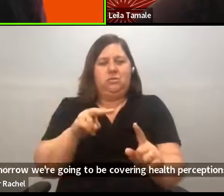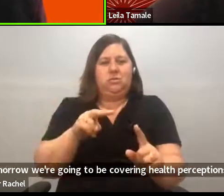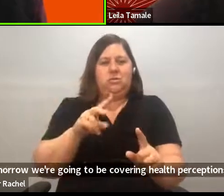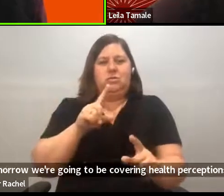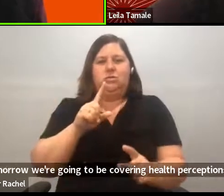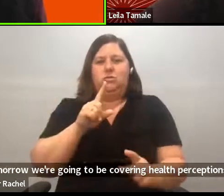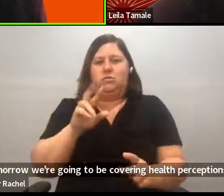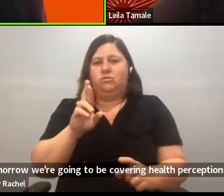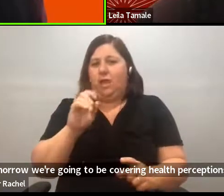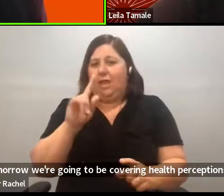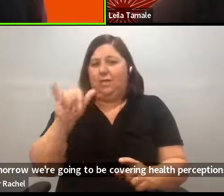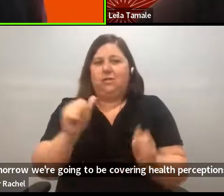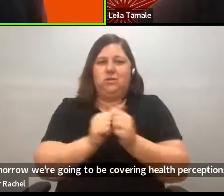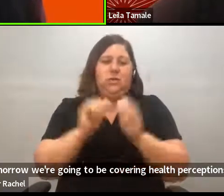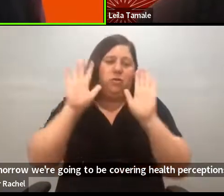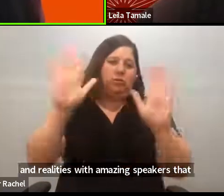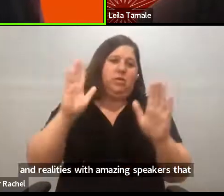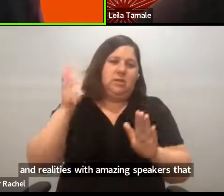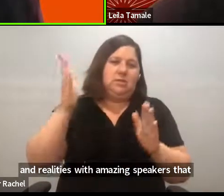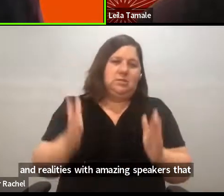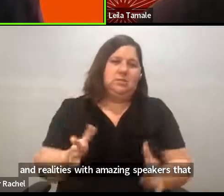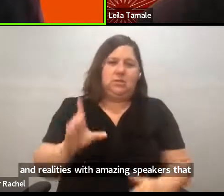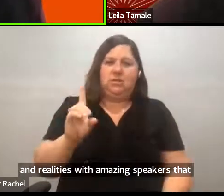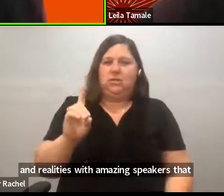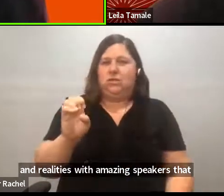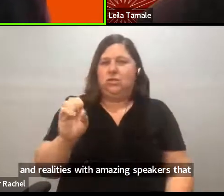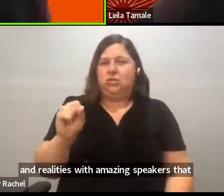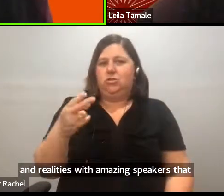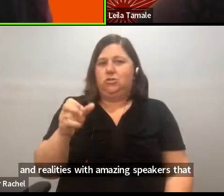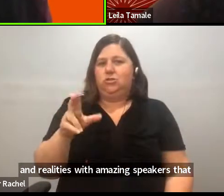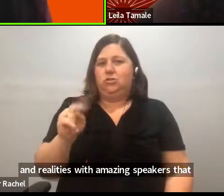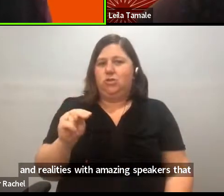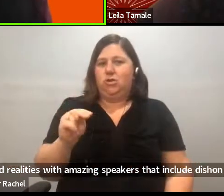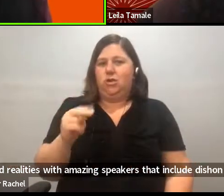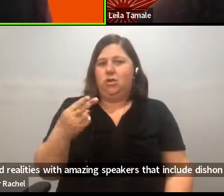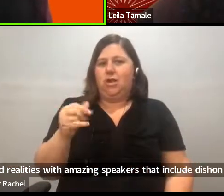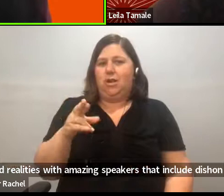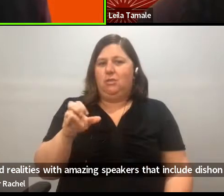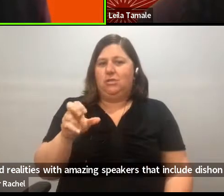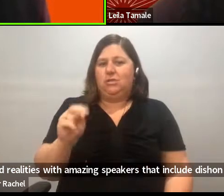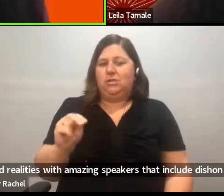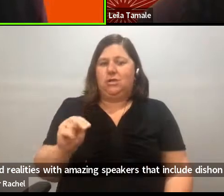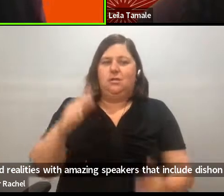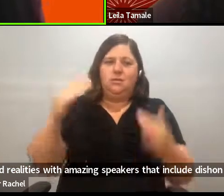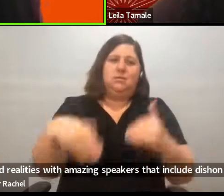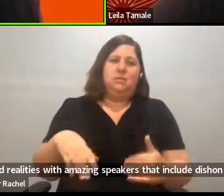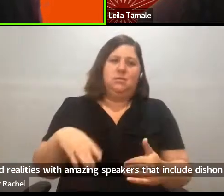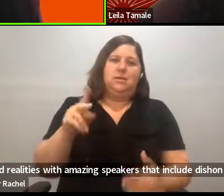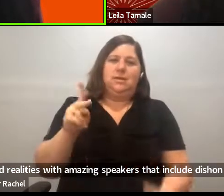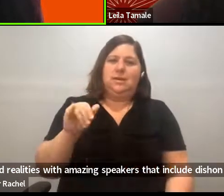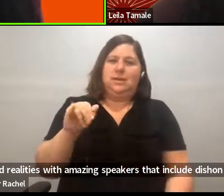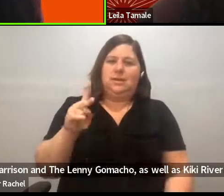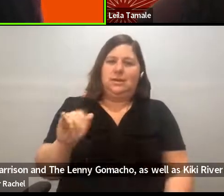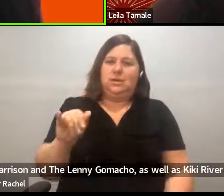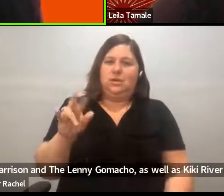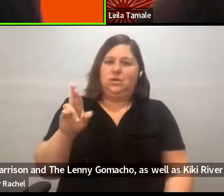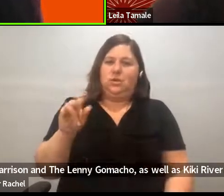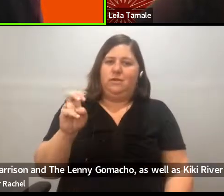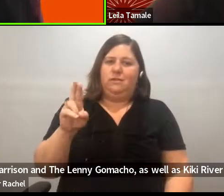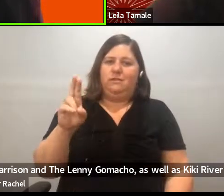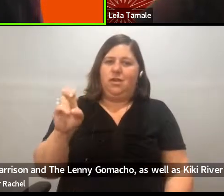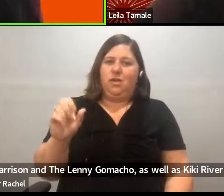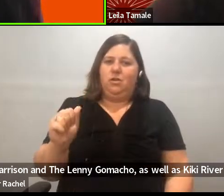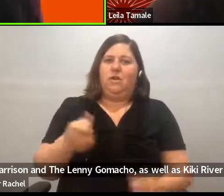amazing speakers that include Deshaun Harrison and Thelani Camacho, as well as Kiki Rivera from Empowering